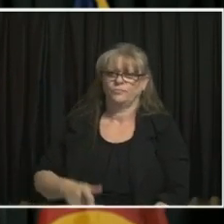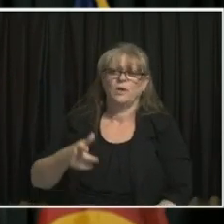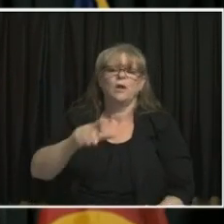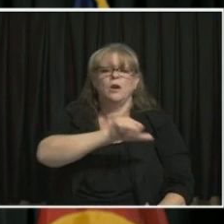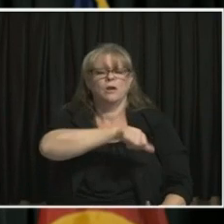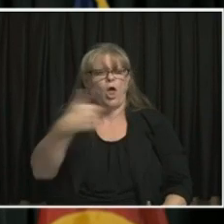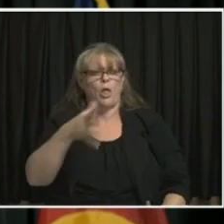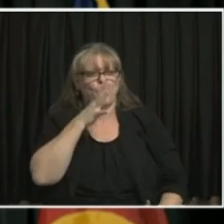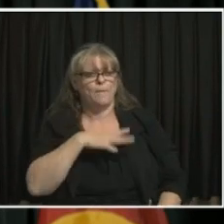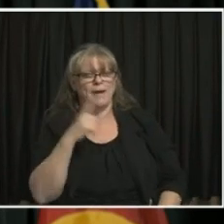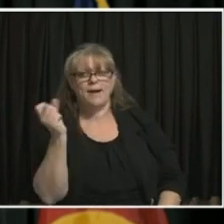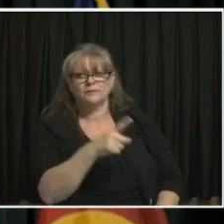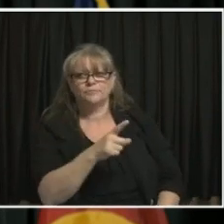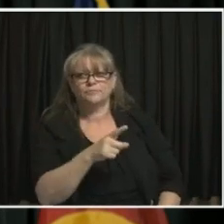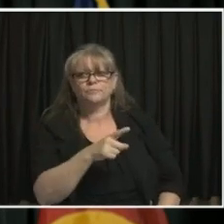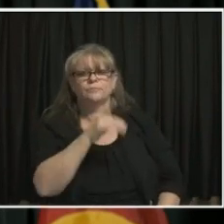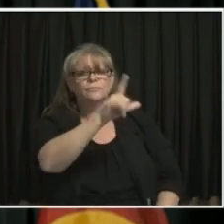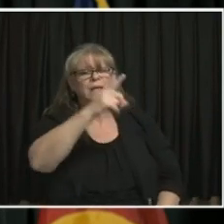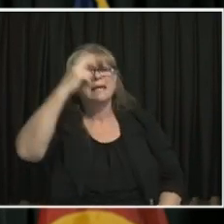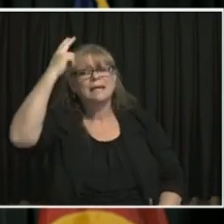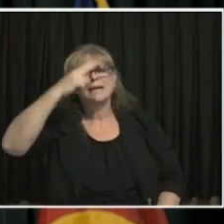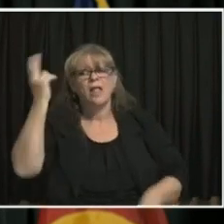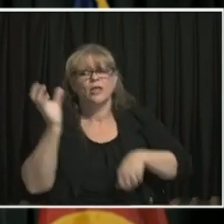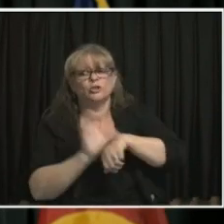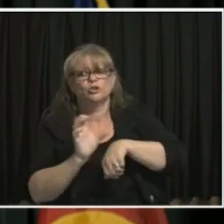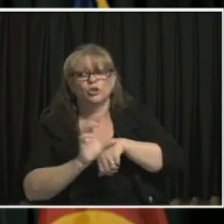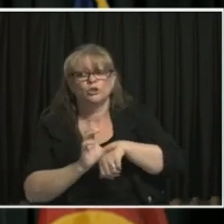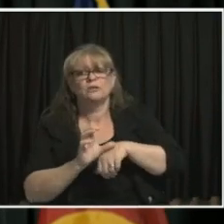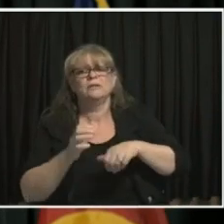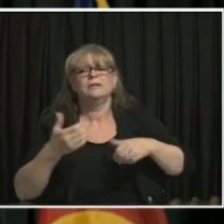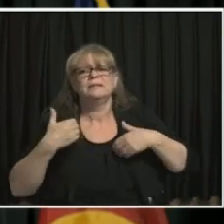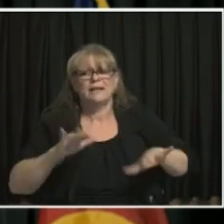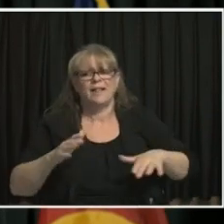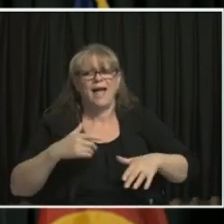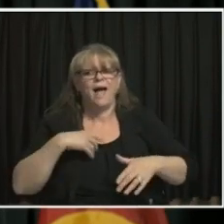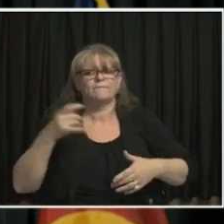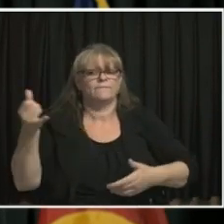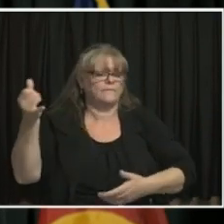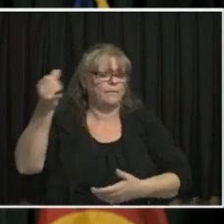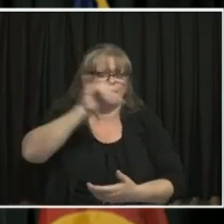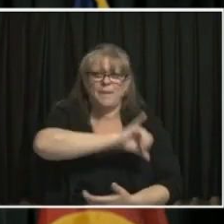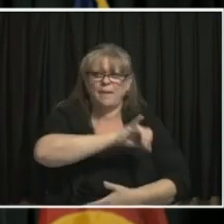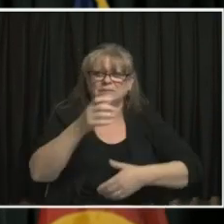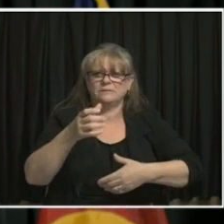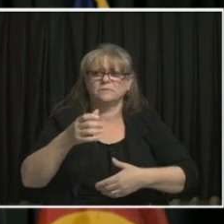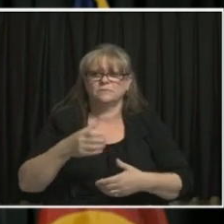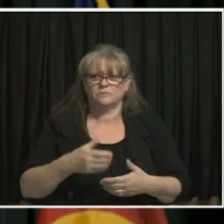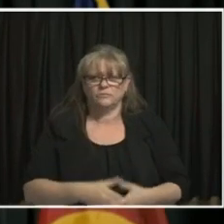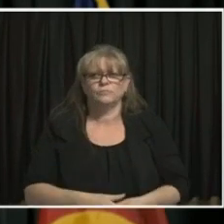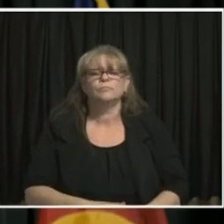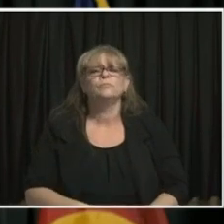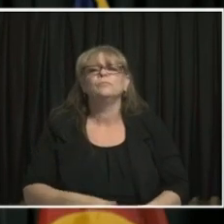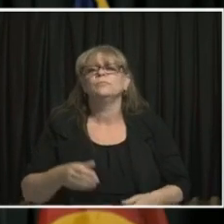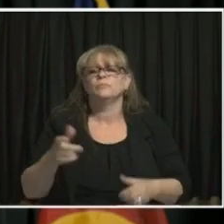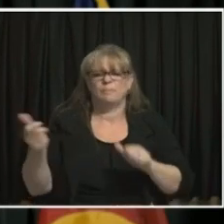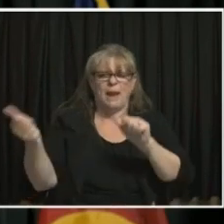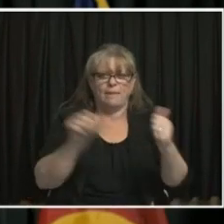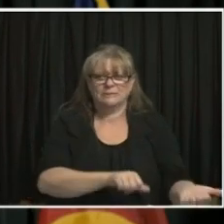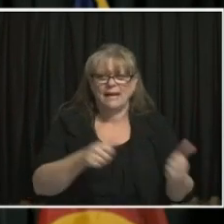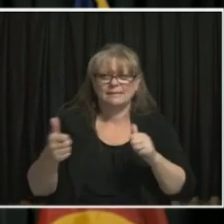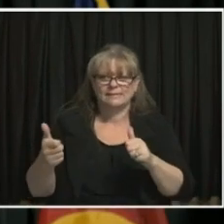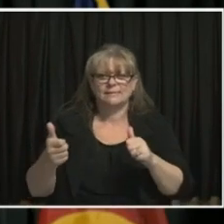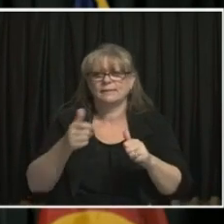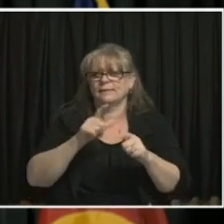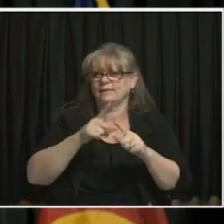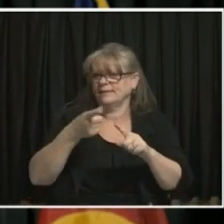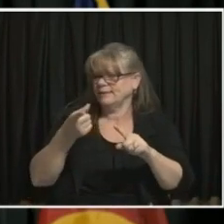can postpone baptisms. So burials, baptisms, rituals that are important to people for religious reasons absolutely